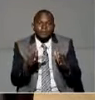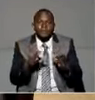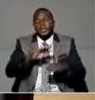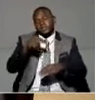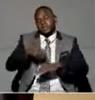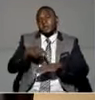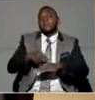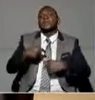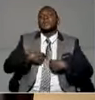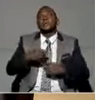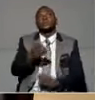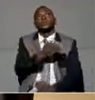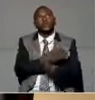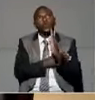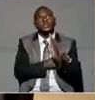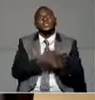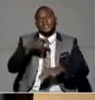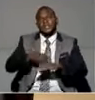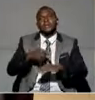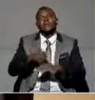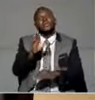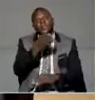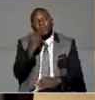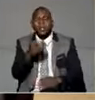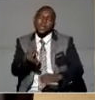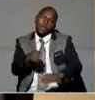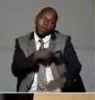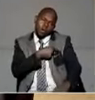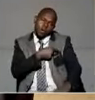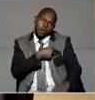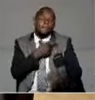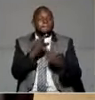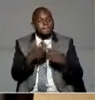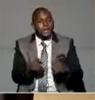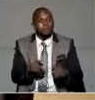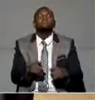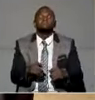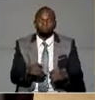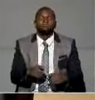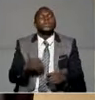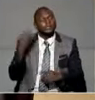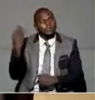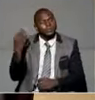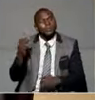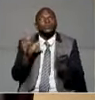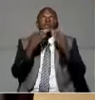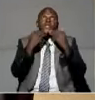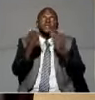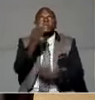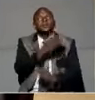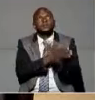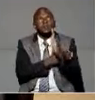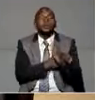time. Yes. God's time is the best. Mm-hmm. It has taken us so long, but we are stewards and we thank God. I want to